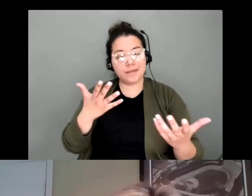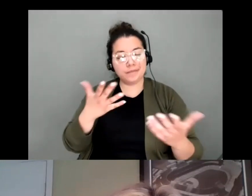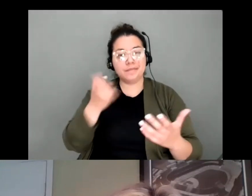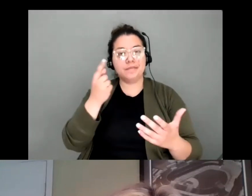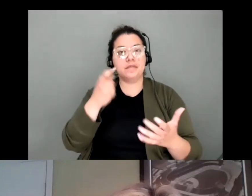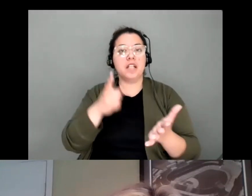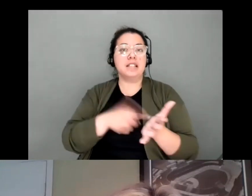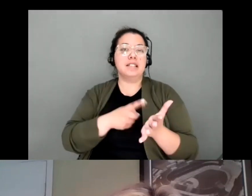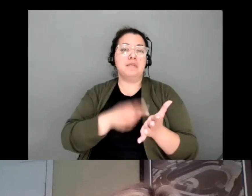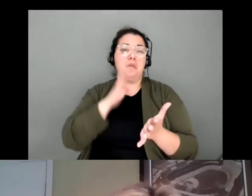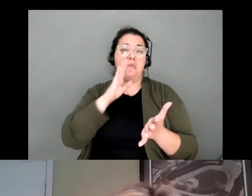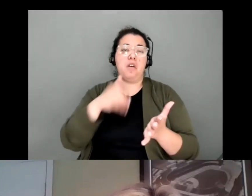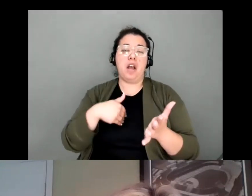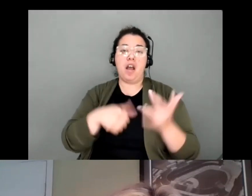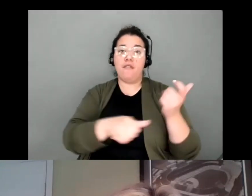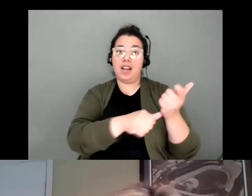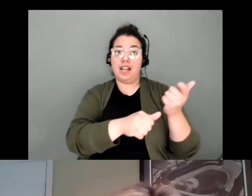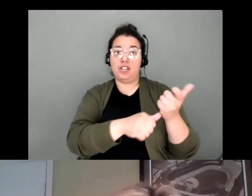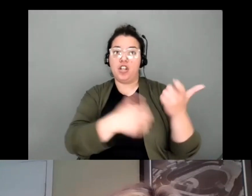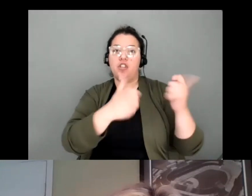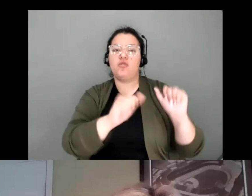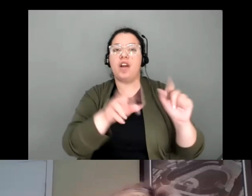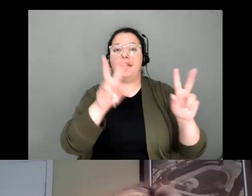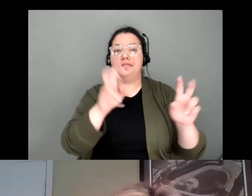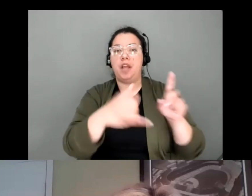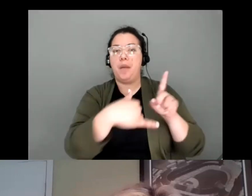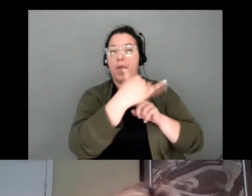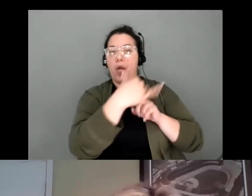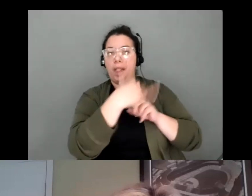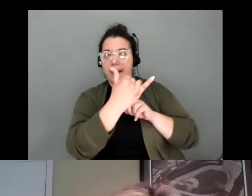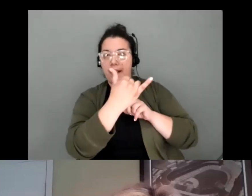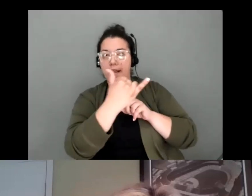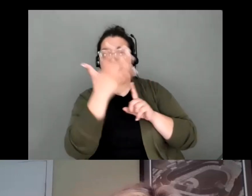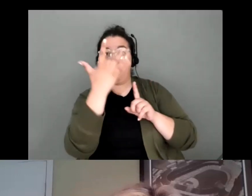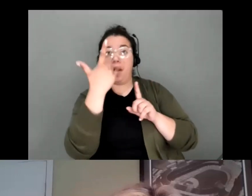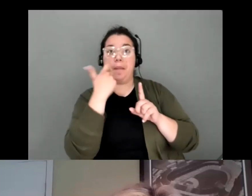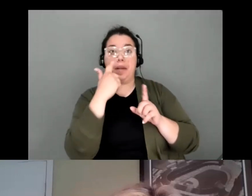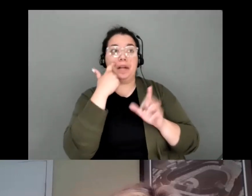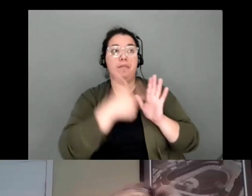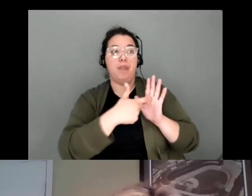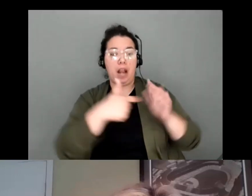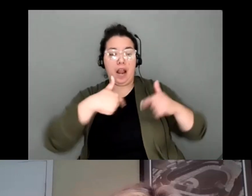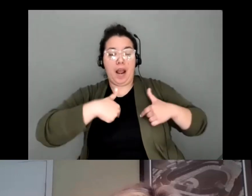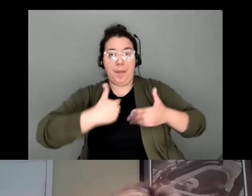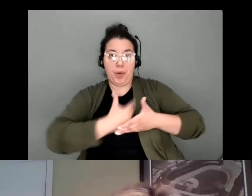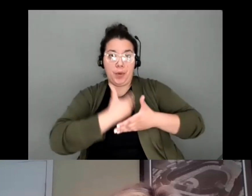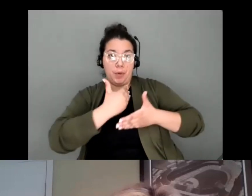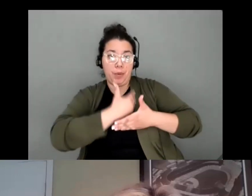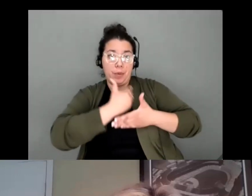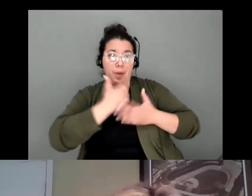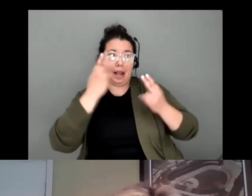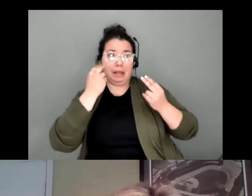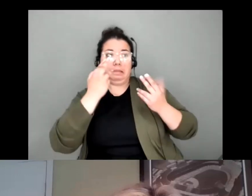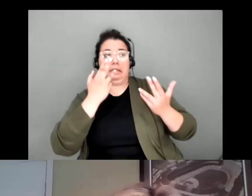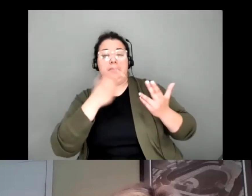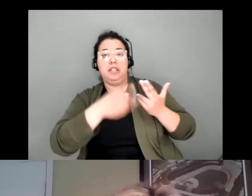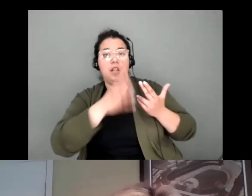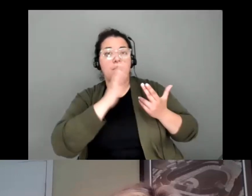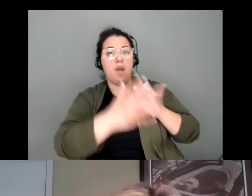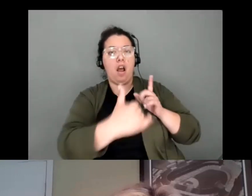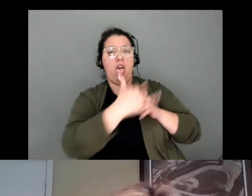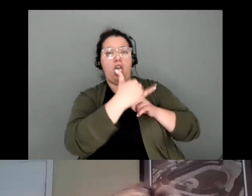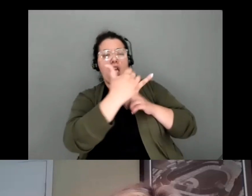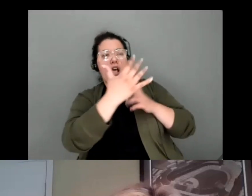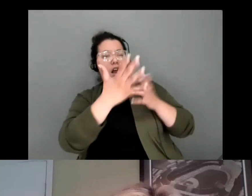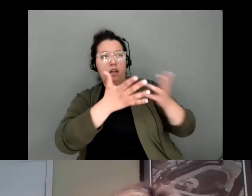that want to bully you because they know you're new. And it's good to talk to somebody with the experience to say, hey, this